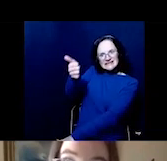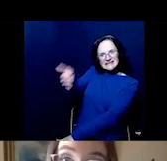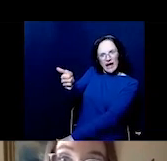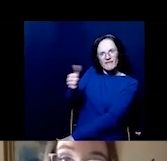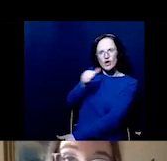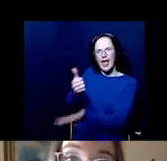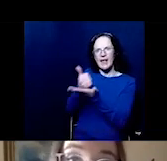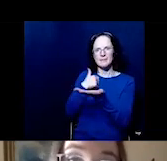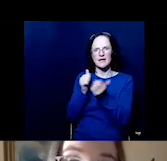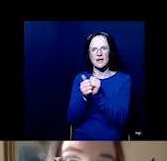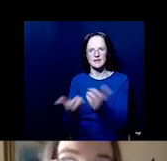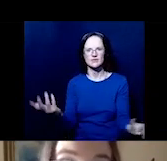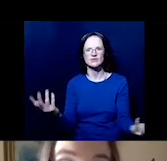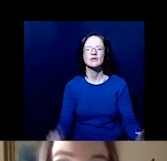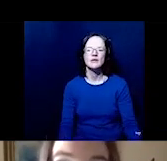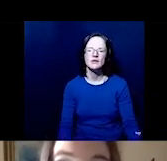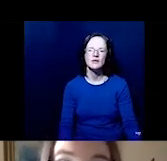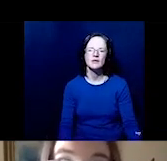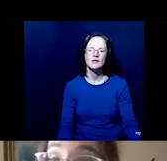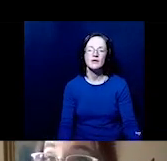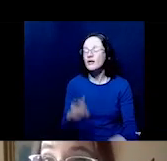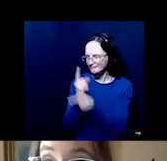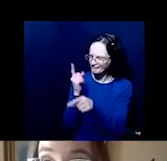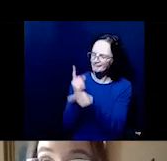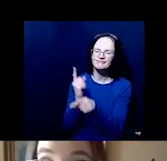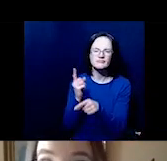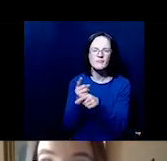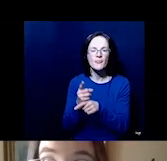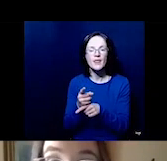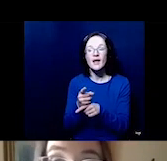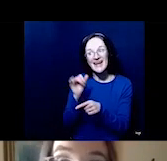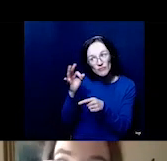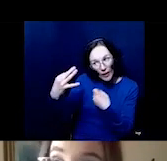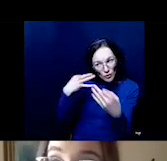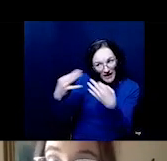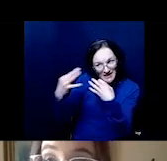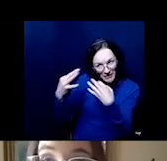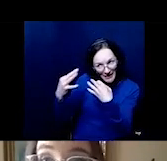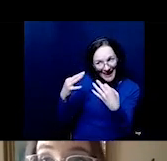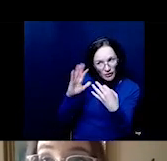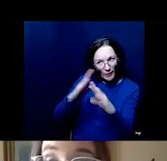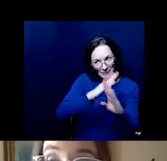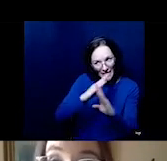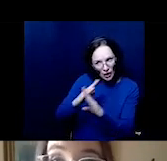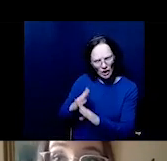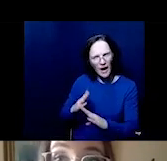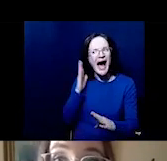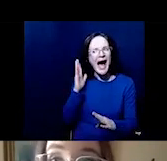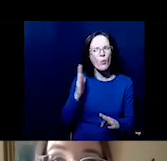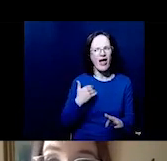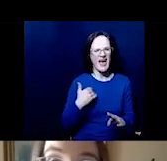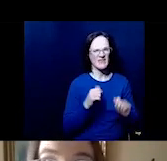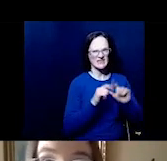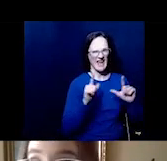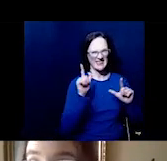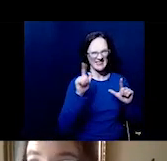right? Yeah. If ever you want to elaborate on that later on, there's gonna have a slide where you could elaborate on that,